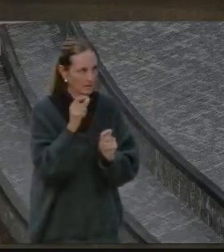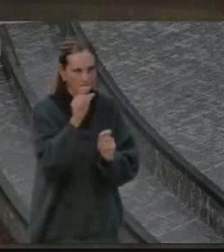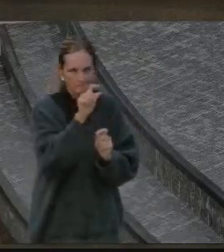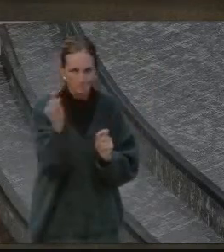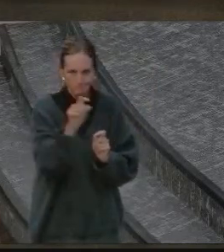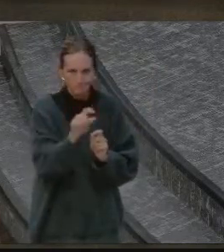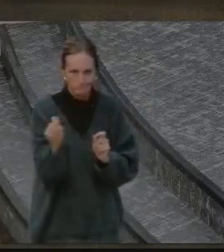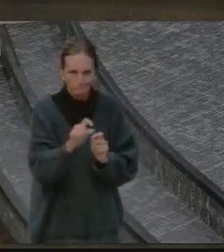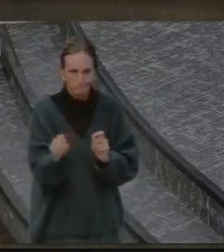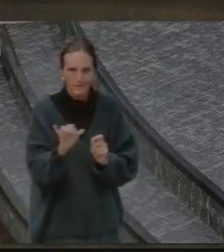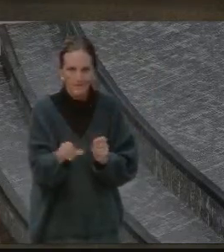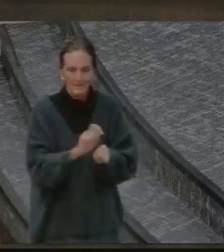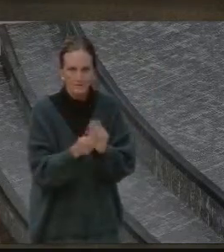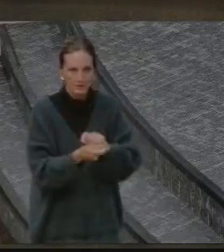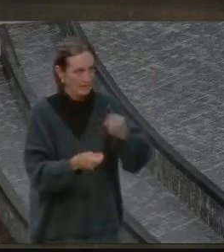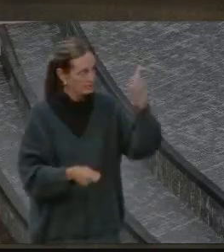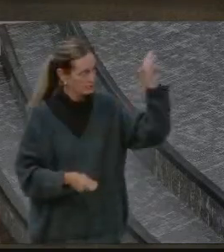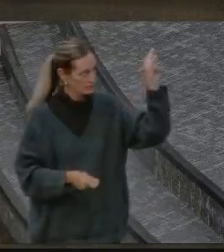in the draft form, so.